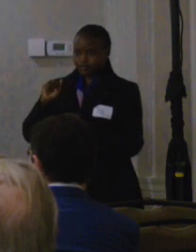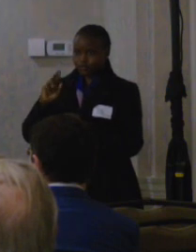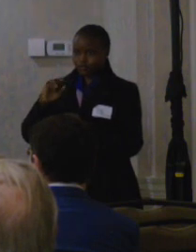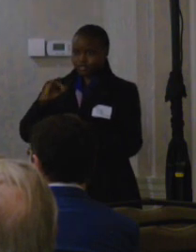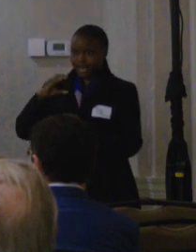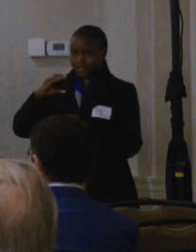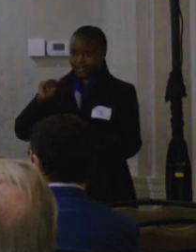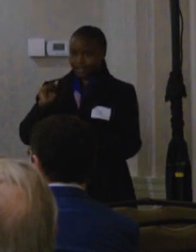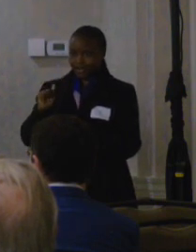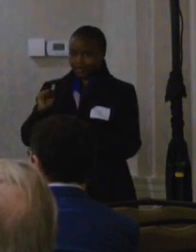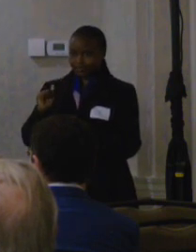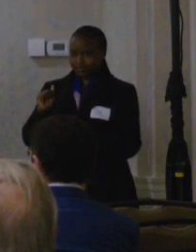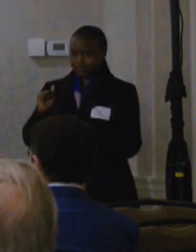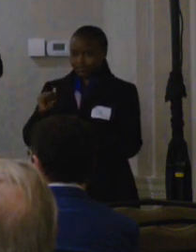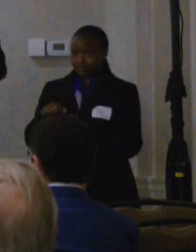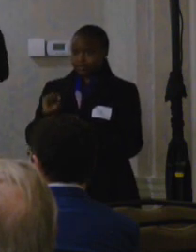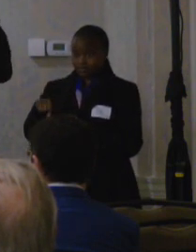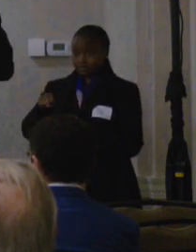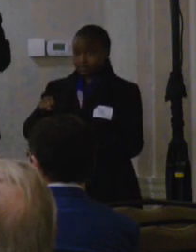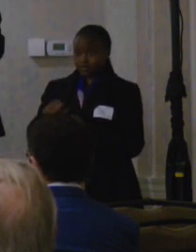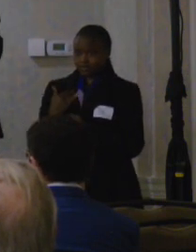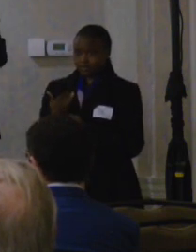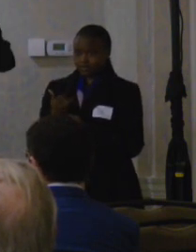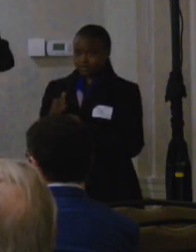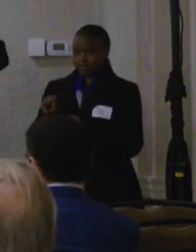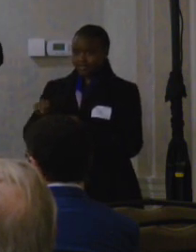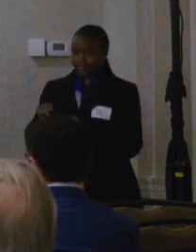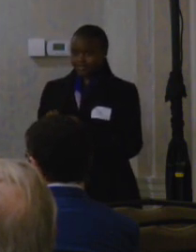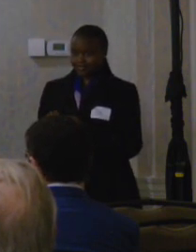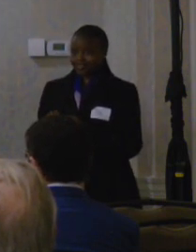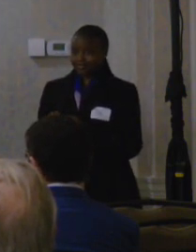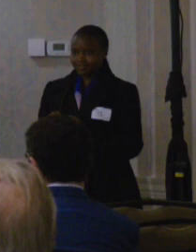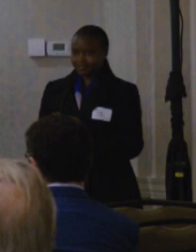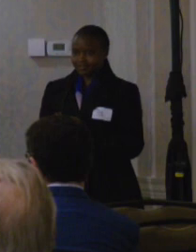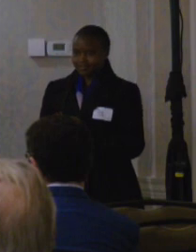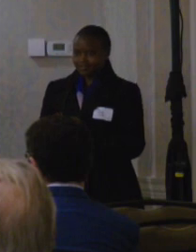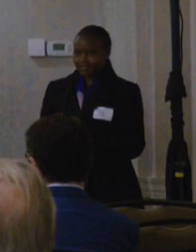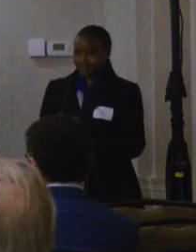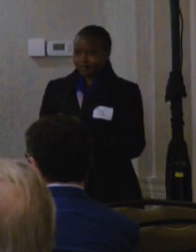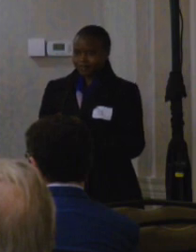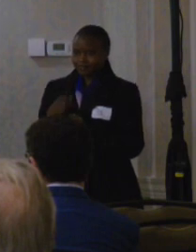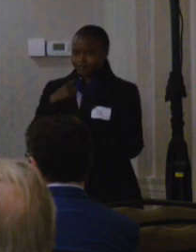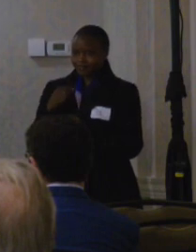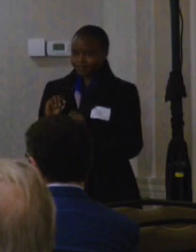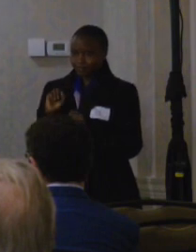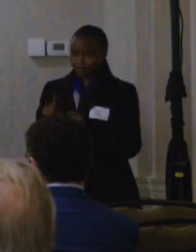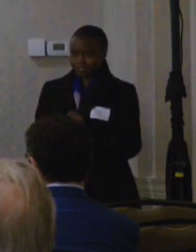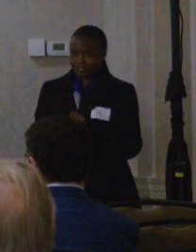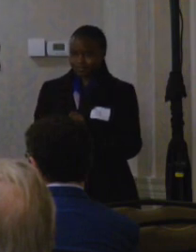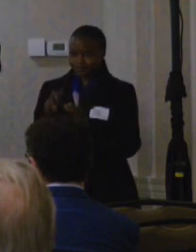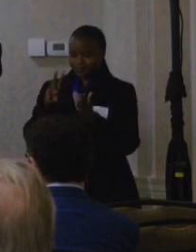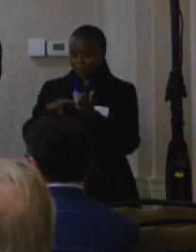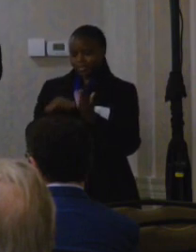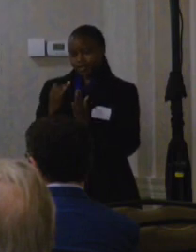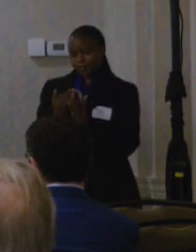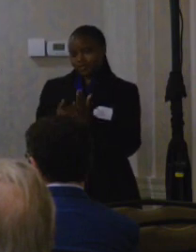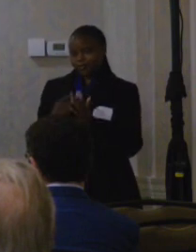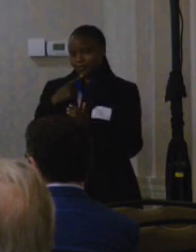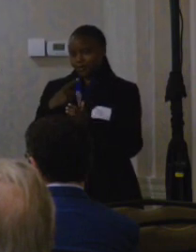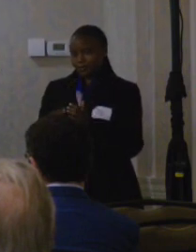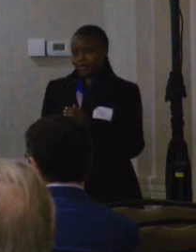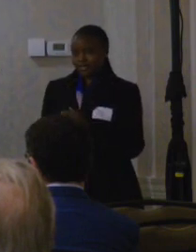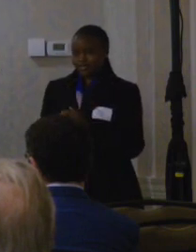secondary school math teacher professional development program. With everything I've read and studied about teacher professional development programs, I look at this program and I